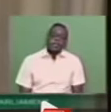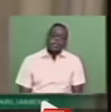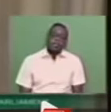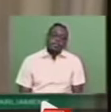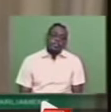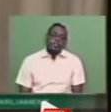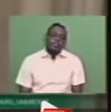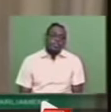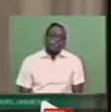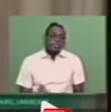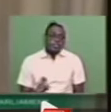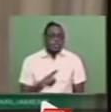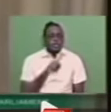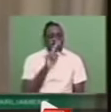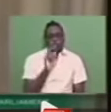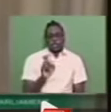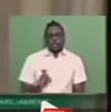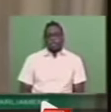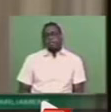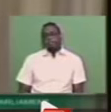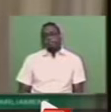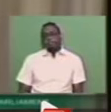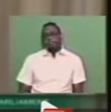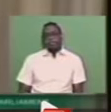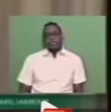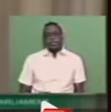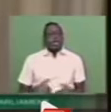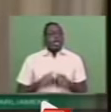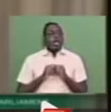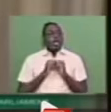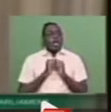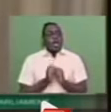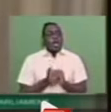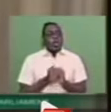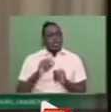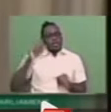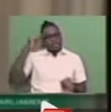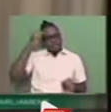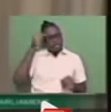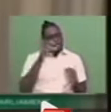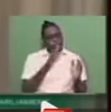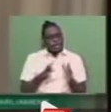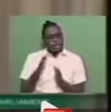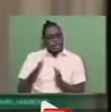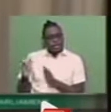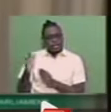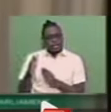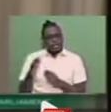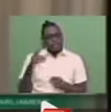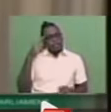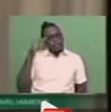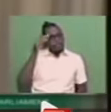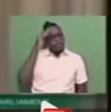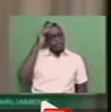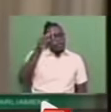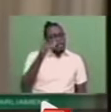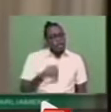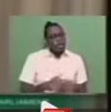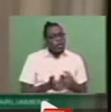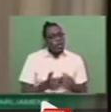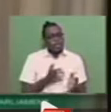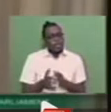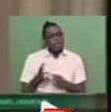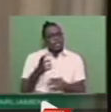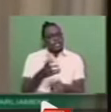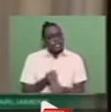streams when all valuable assets are sold to private entities, as the NP assets? What happens at the pumps when the cartels are